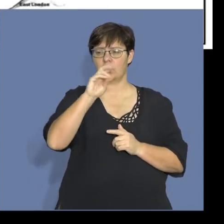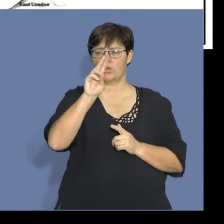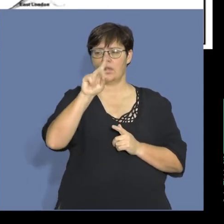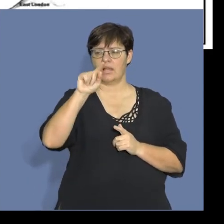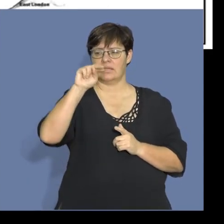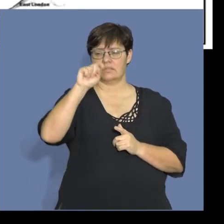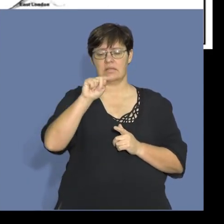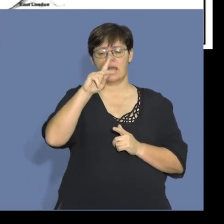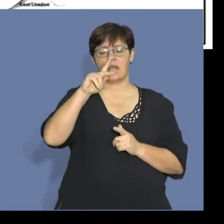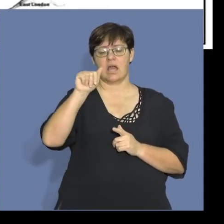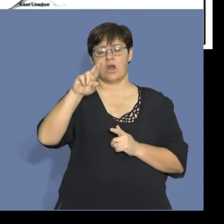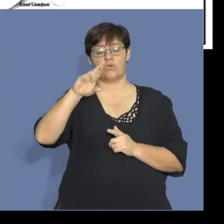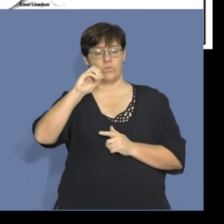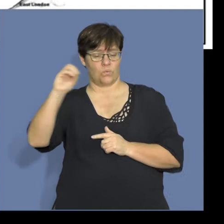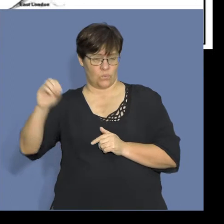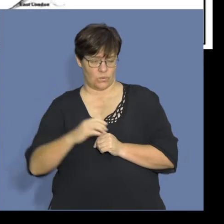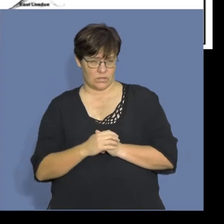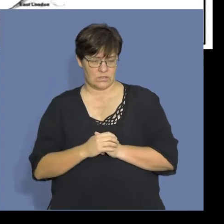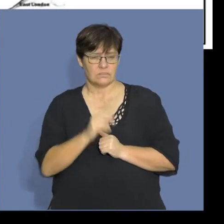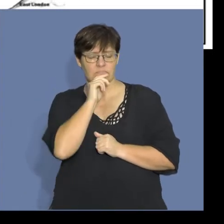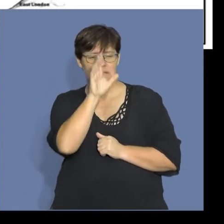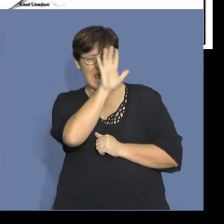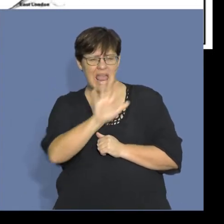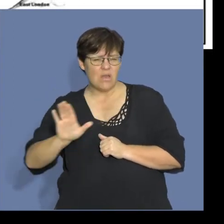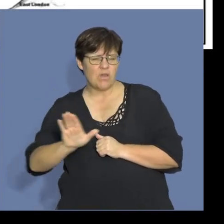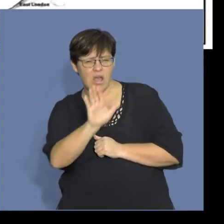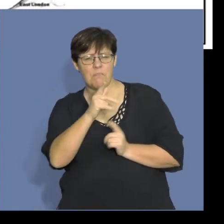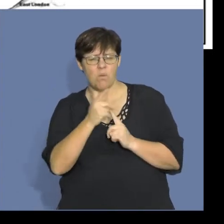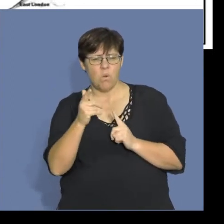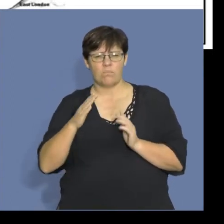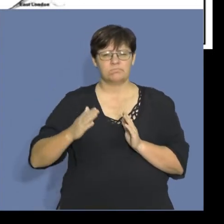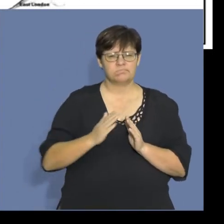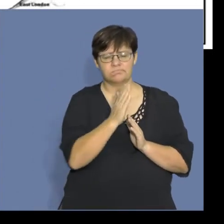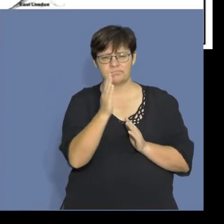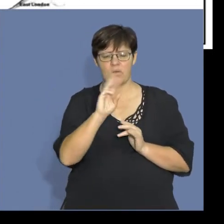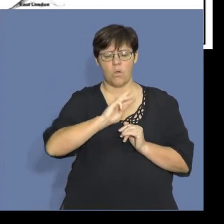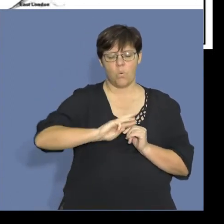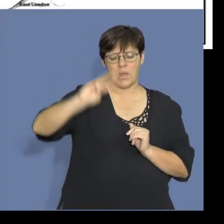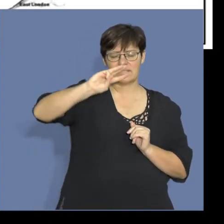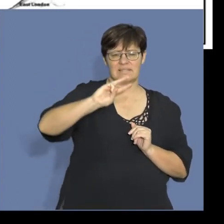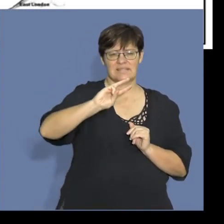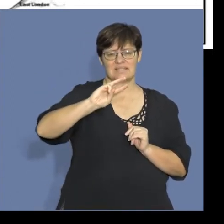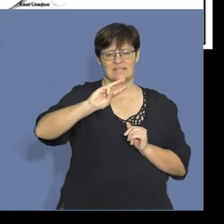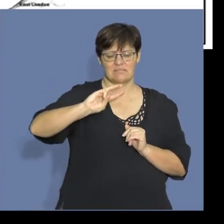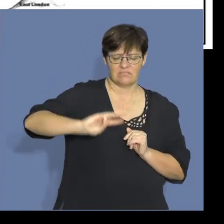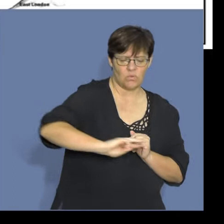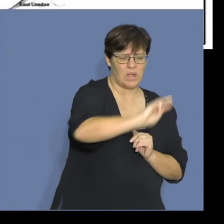of South Africa, and you can see that this area is an area that is obviously along the western coast, but